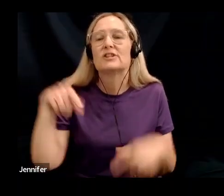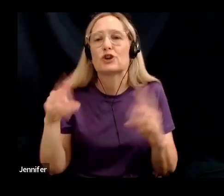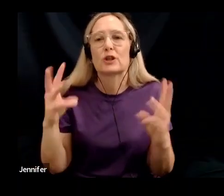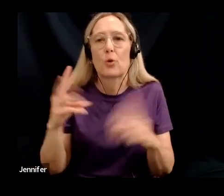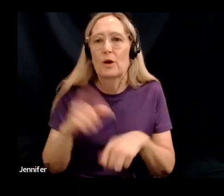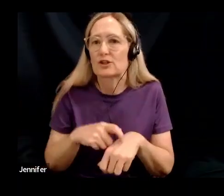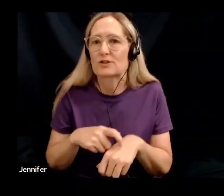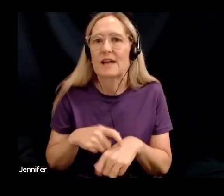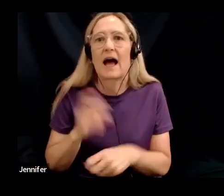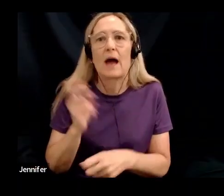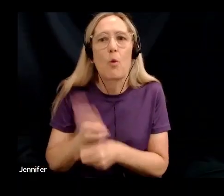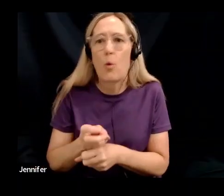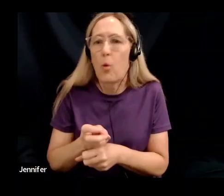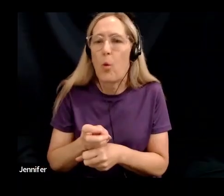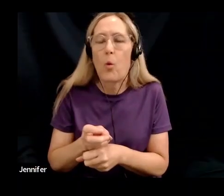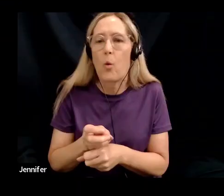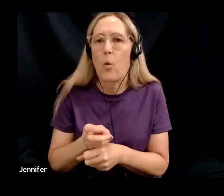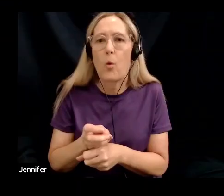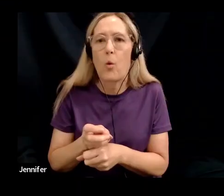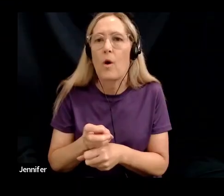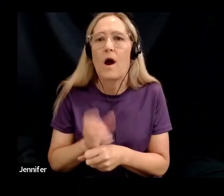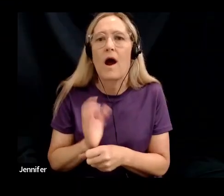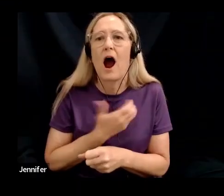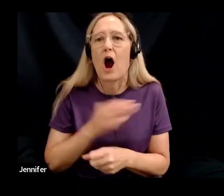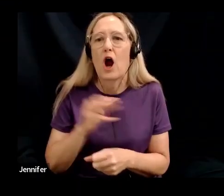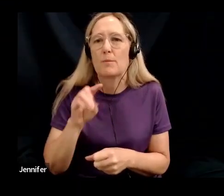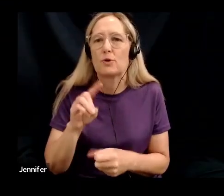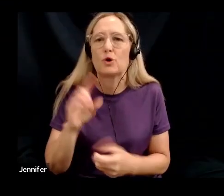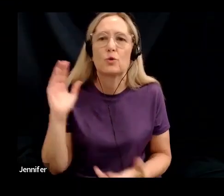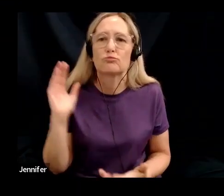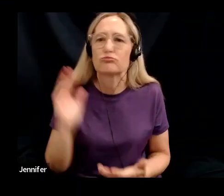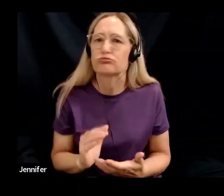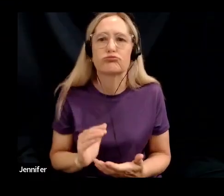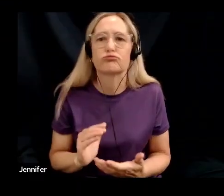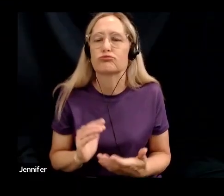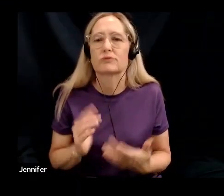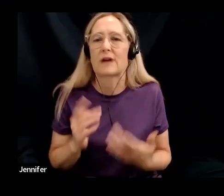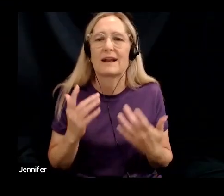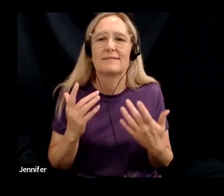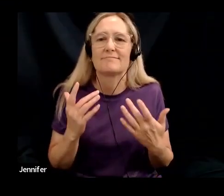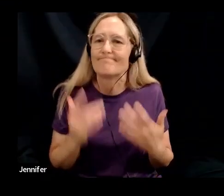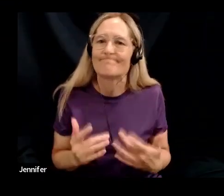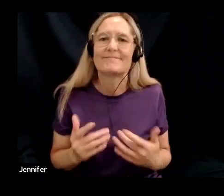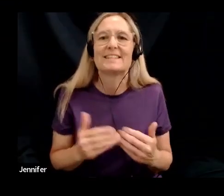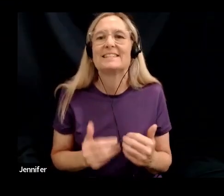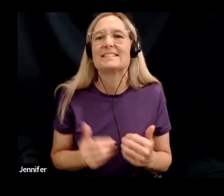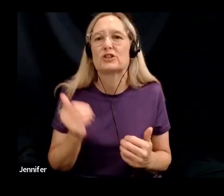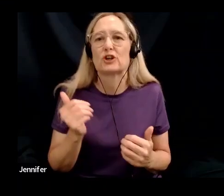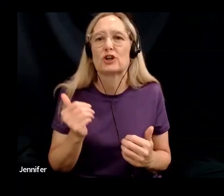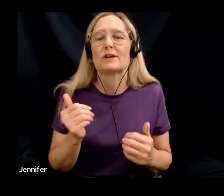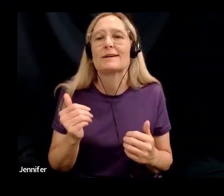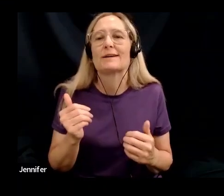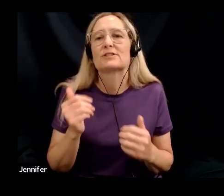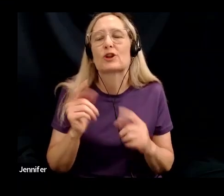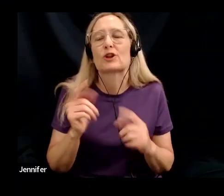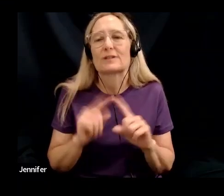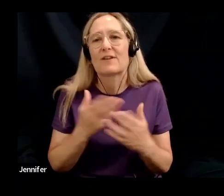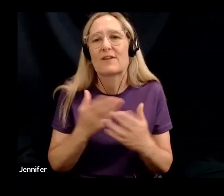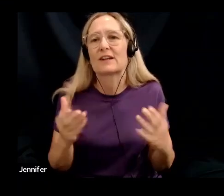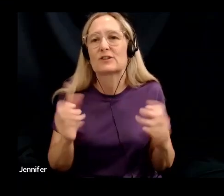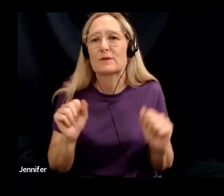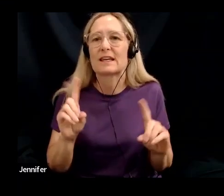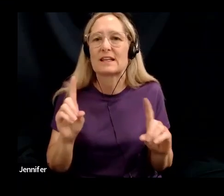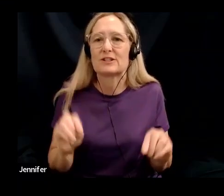winter months can just, lessen our mood, right? It can be a little challenging. And so there's different things that we can do, like a